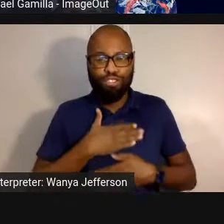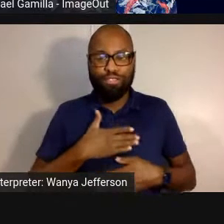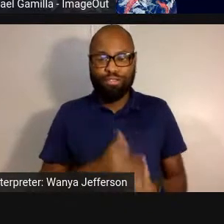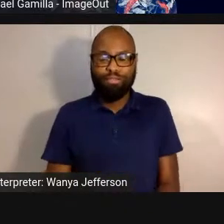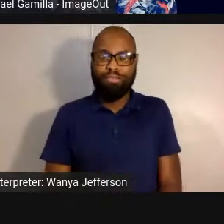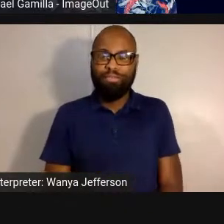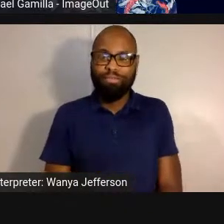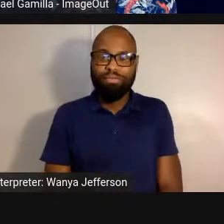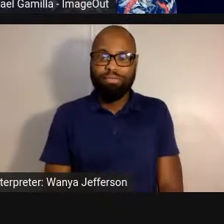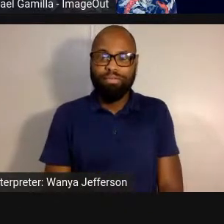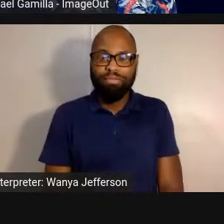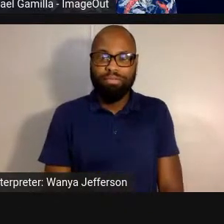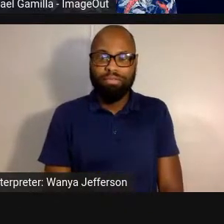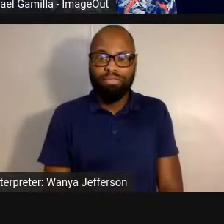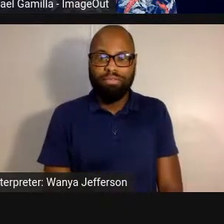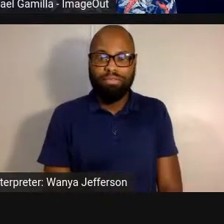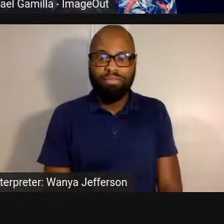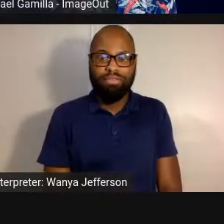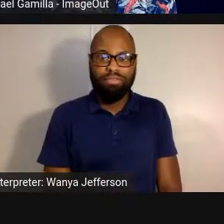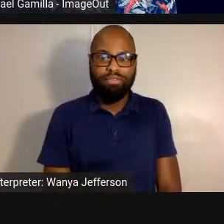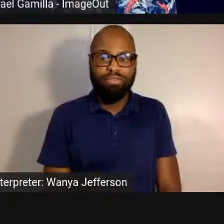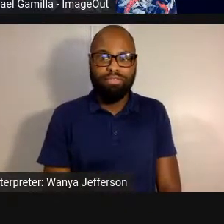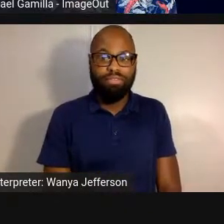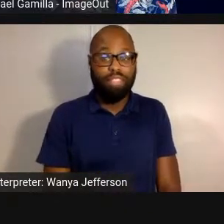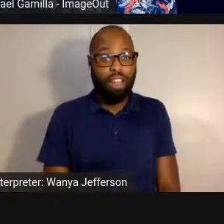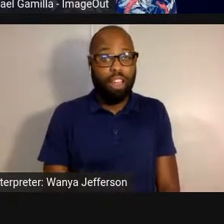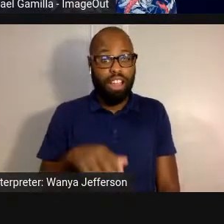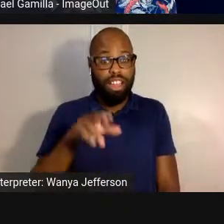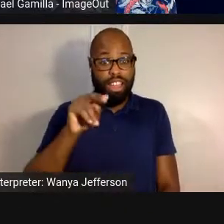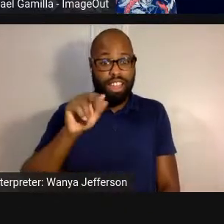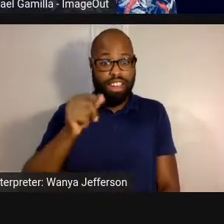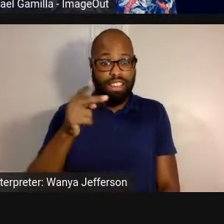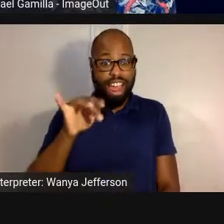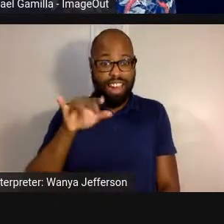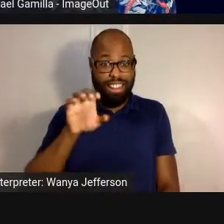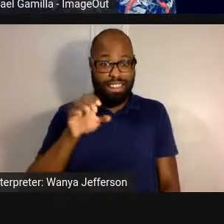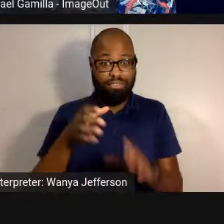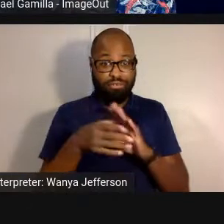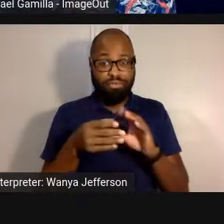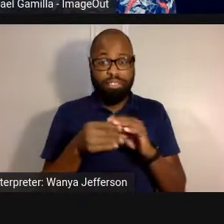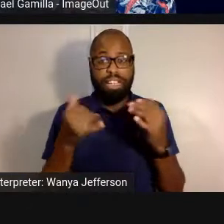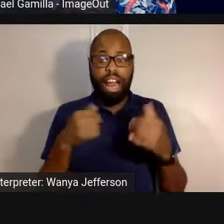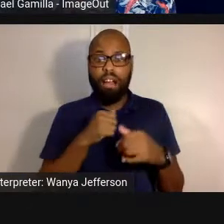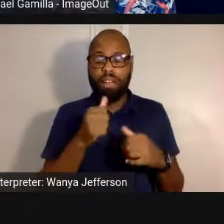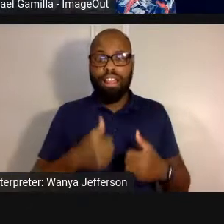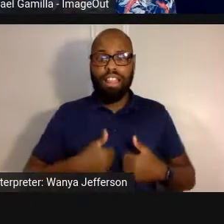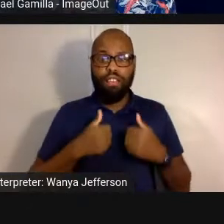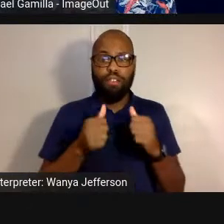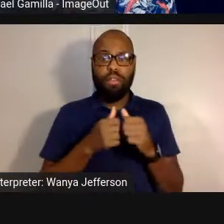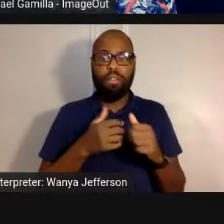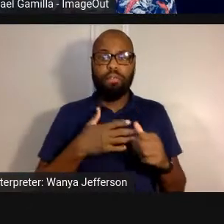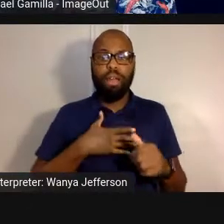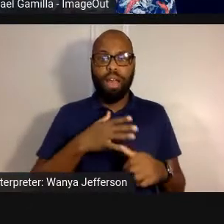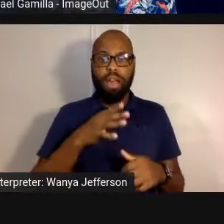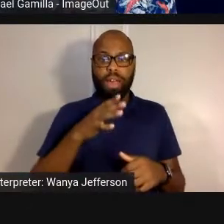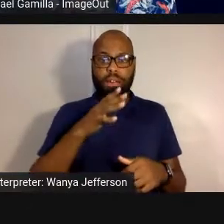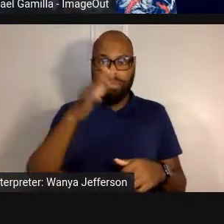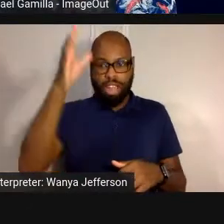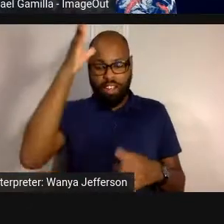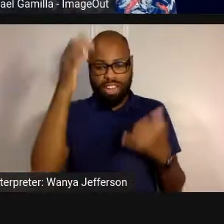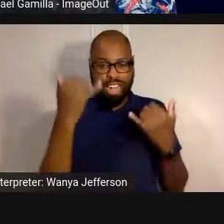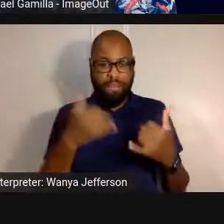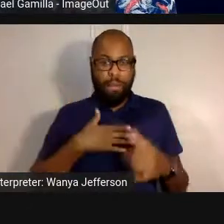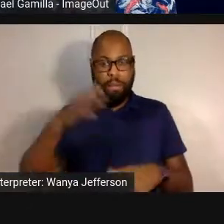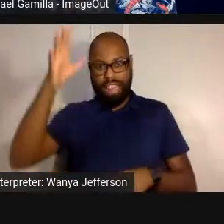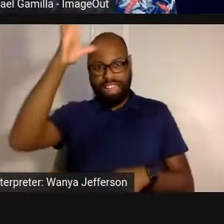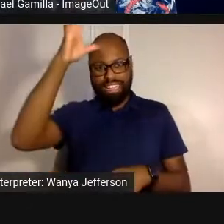Well, I'm not living with my parents right now, but my dad is like my number one critic. So it was